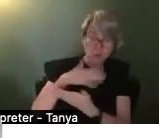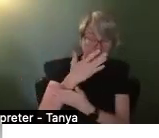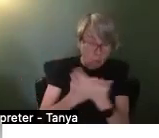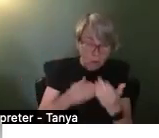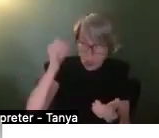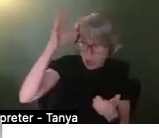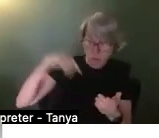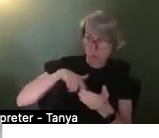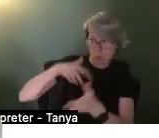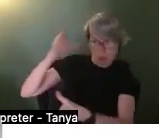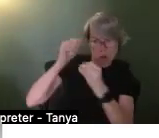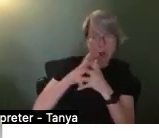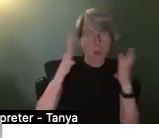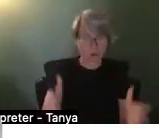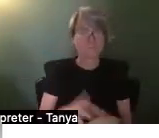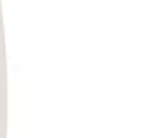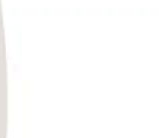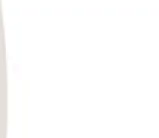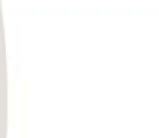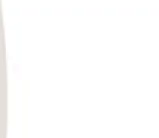We will now play the video about the centre.